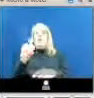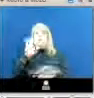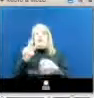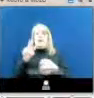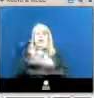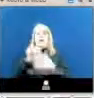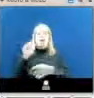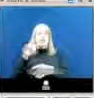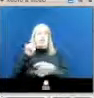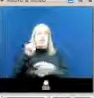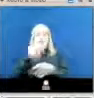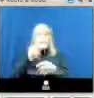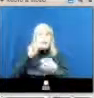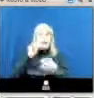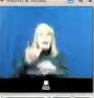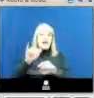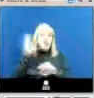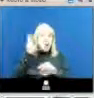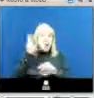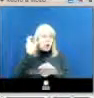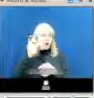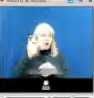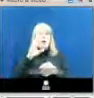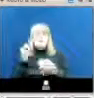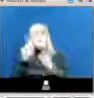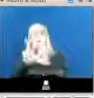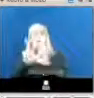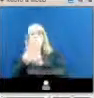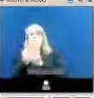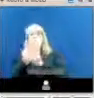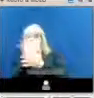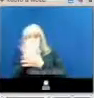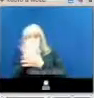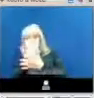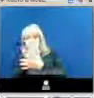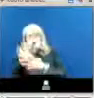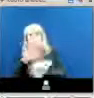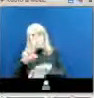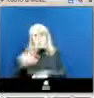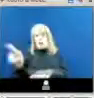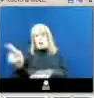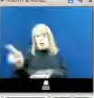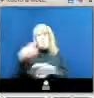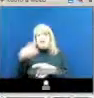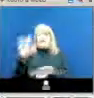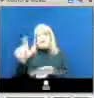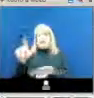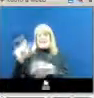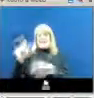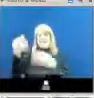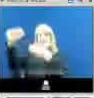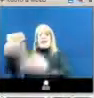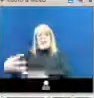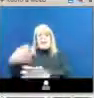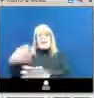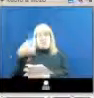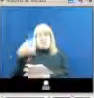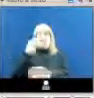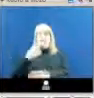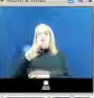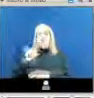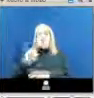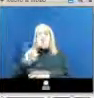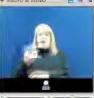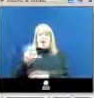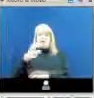far right. Click on the bottom corner and the menu will drop down. Click Detach Panel. Then you